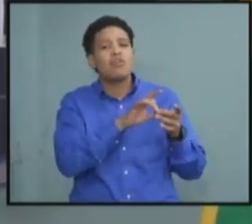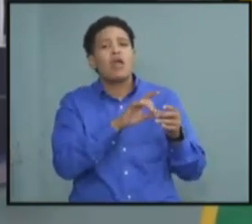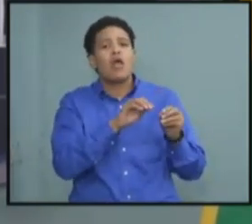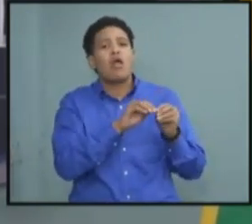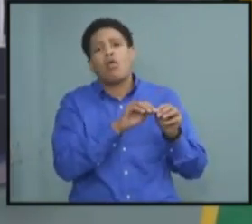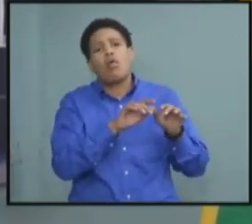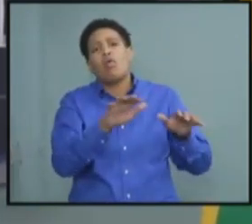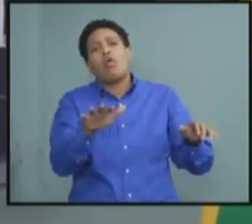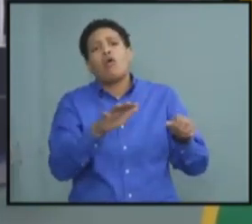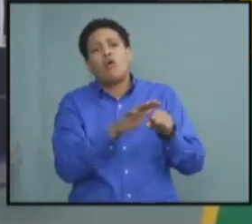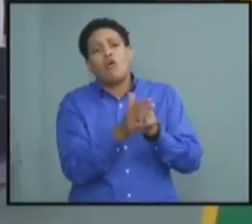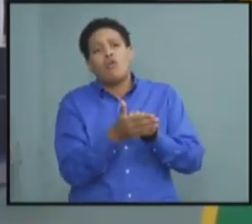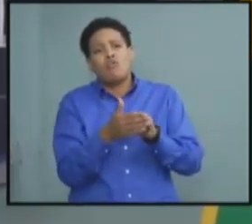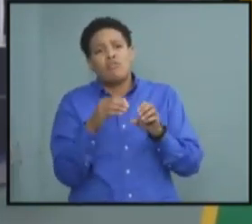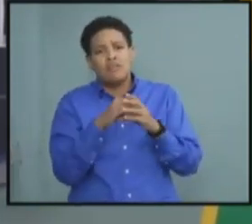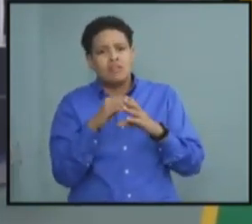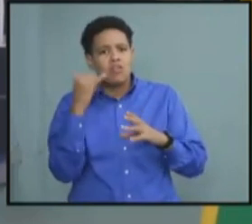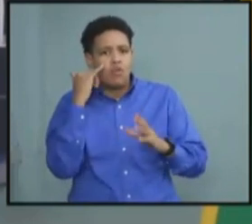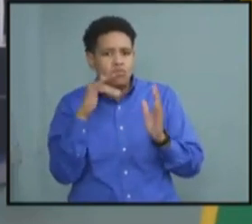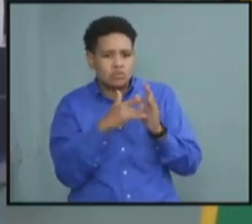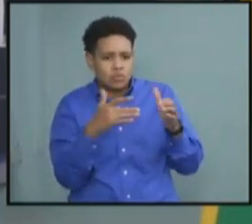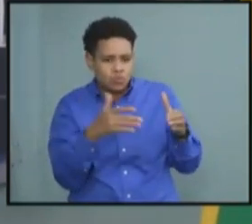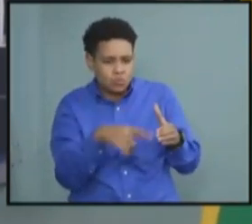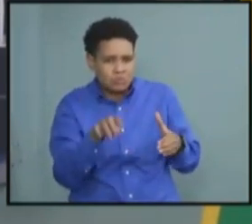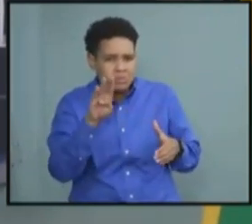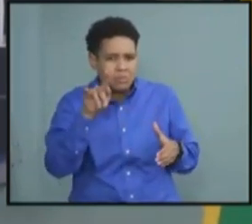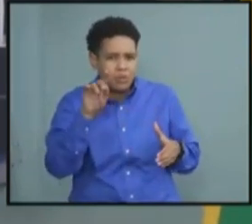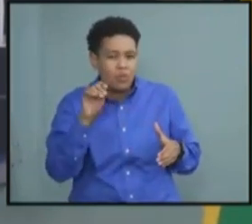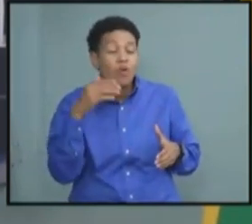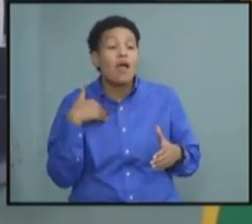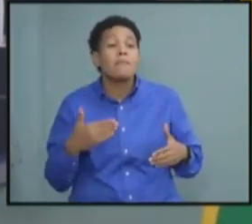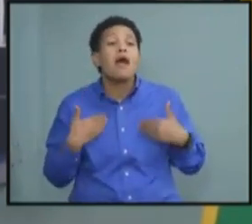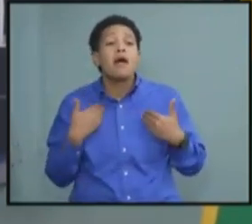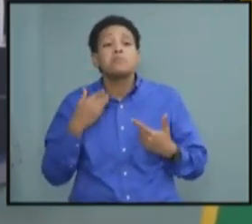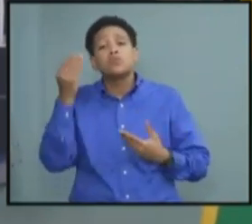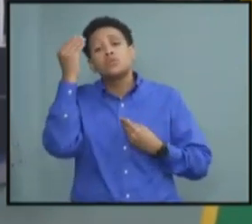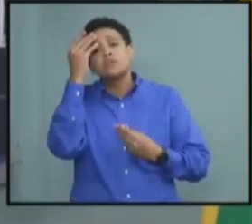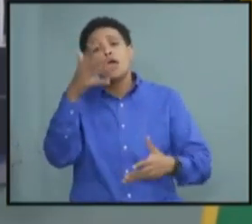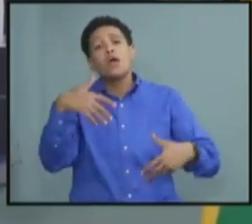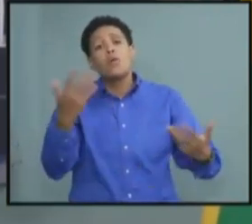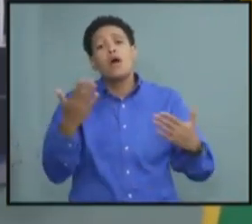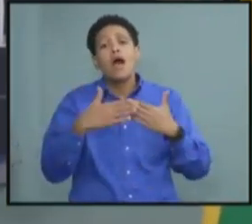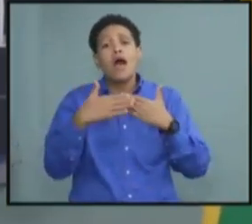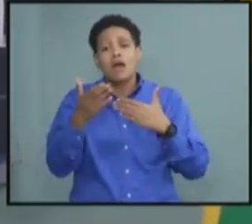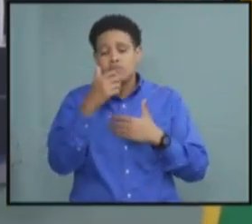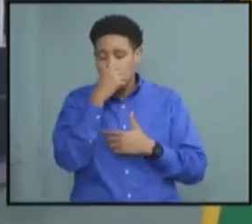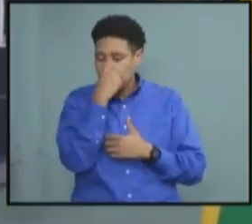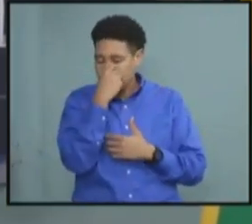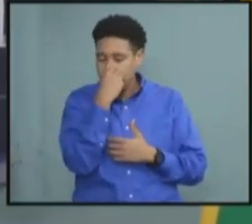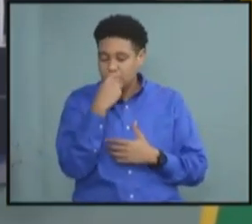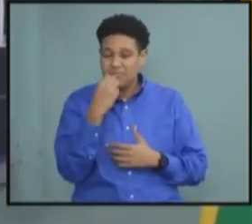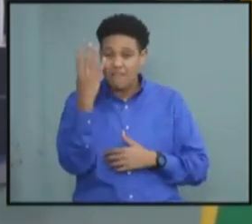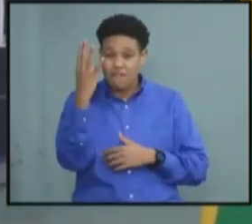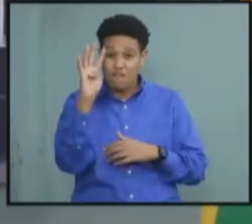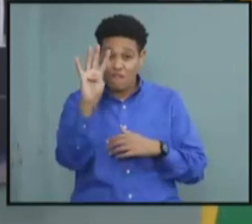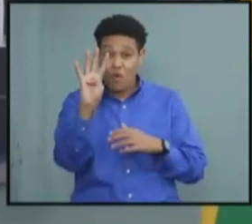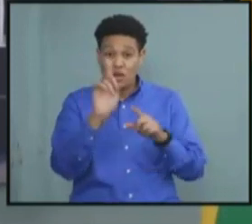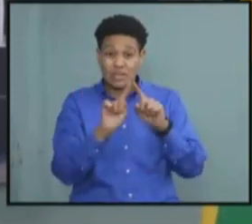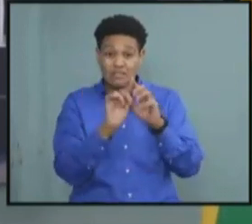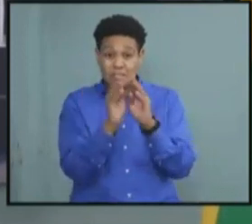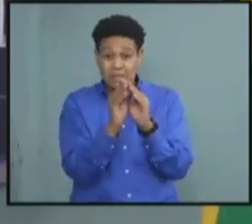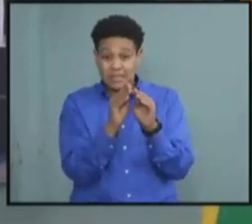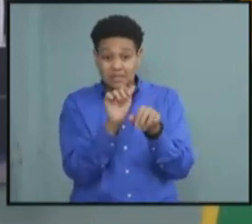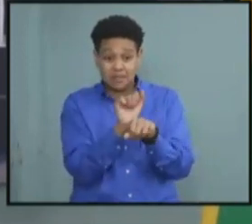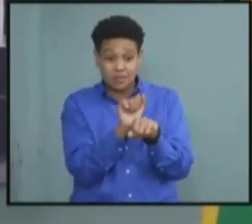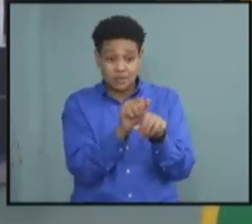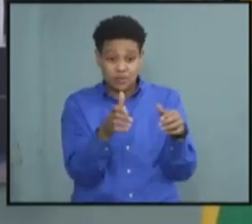the BPO industry. I am pleased to say that after 4 meetings of the task